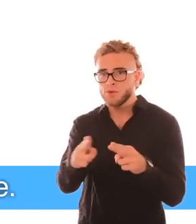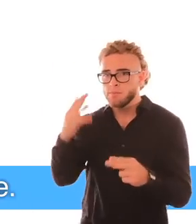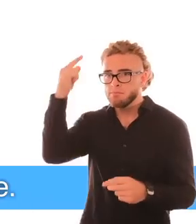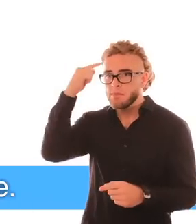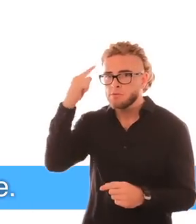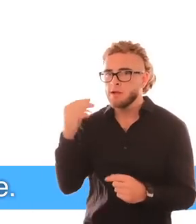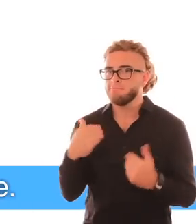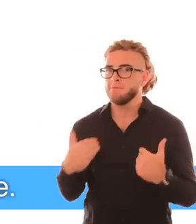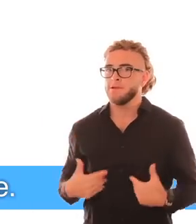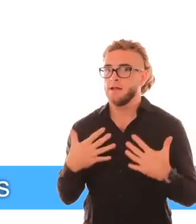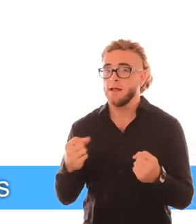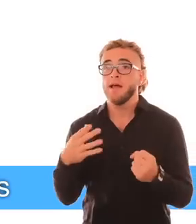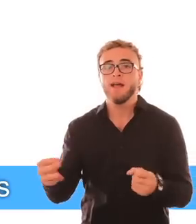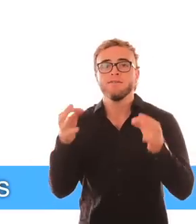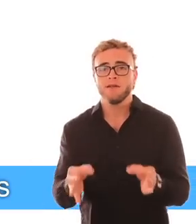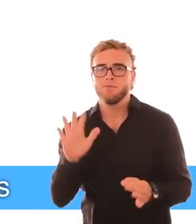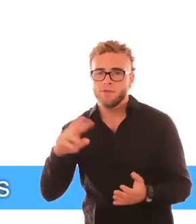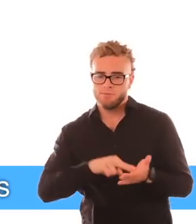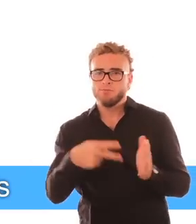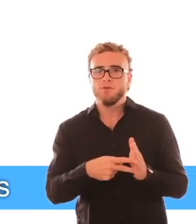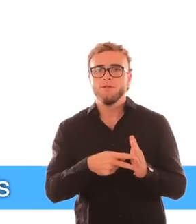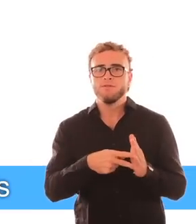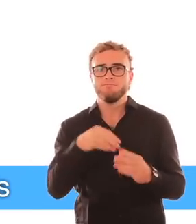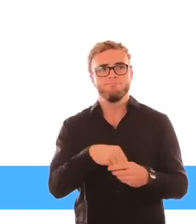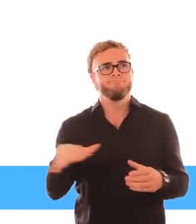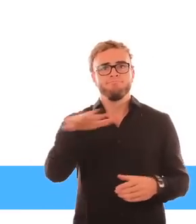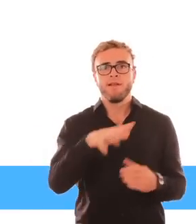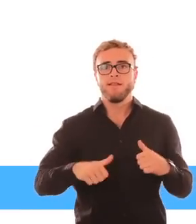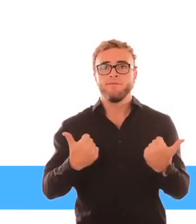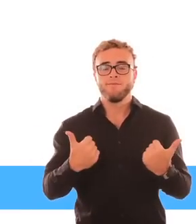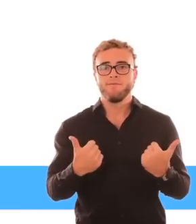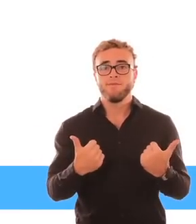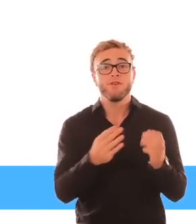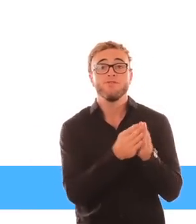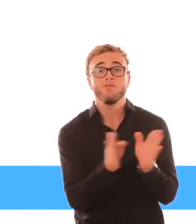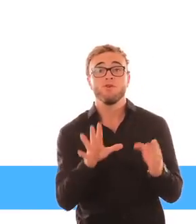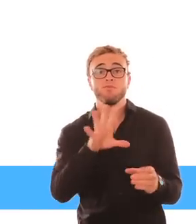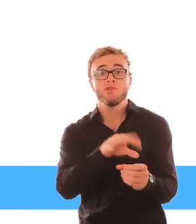purpose in life. Genuine participation strengthens a child's self-confidence and self-esteem.